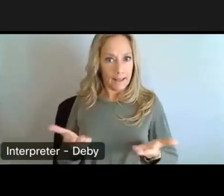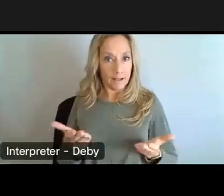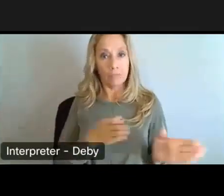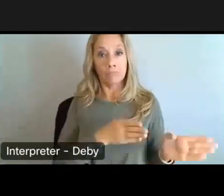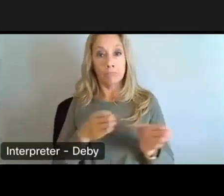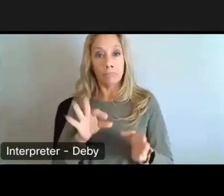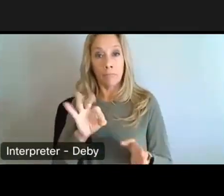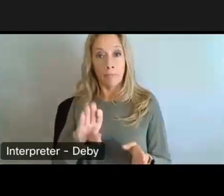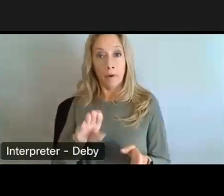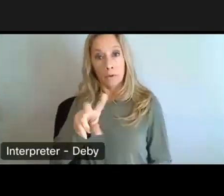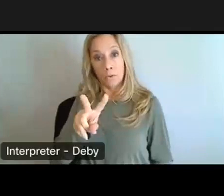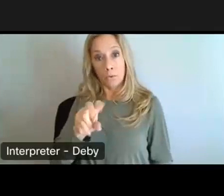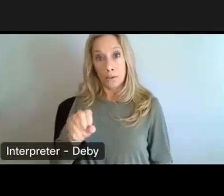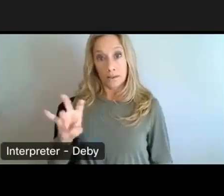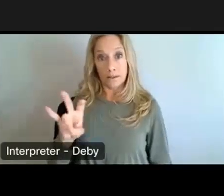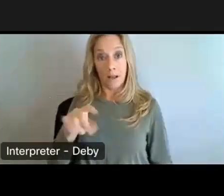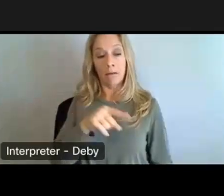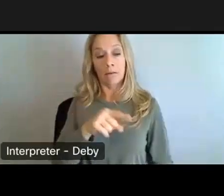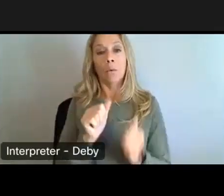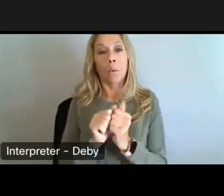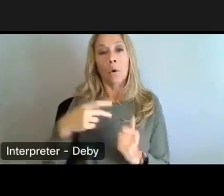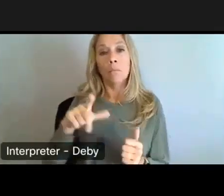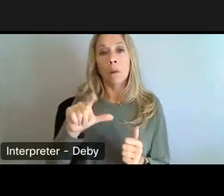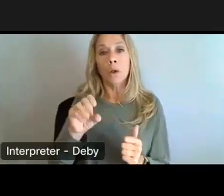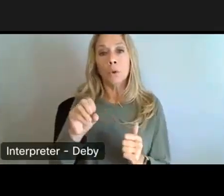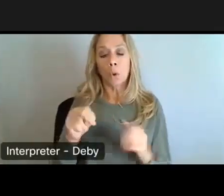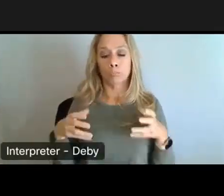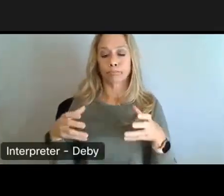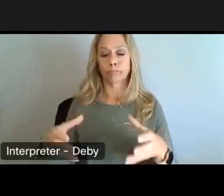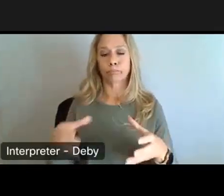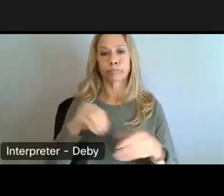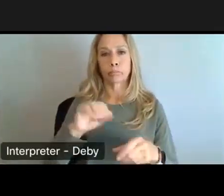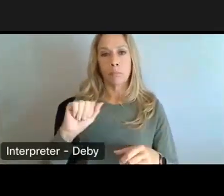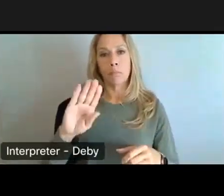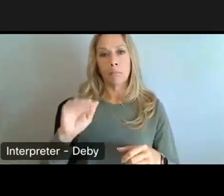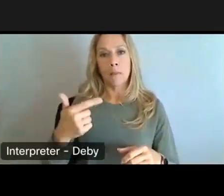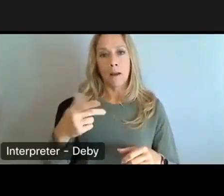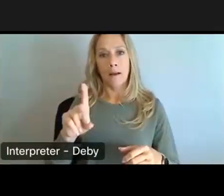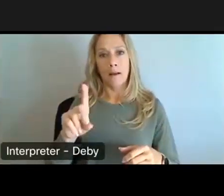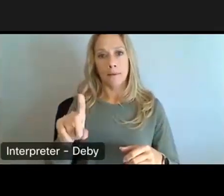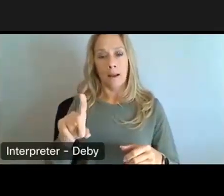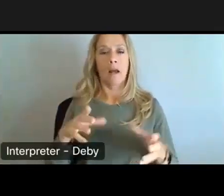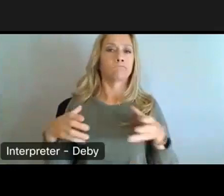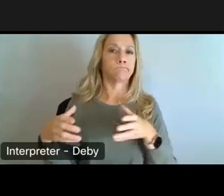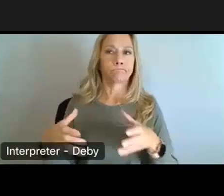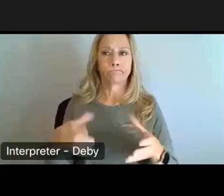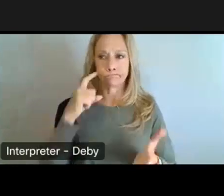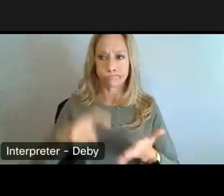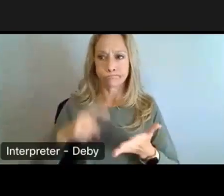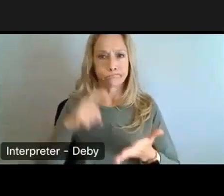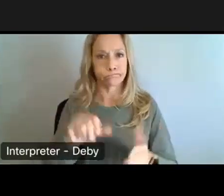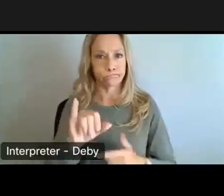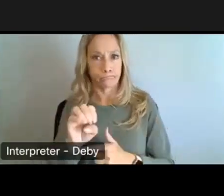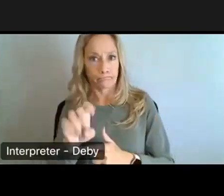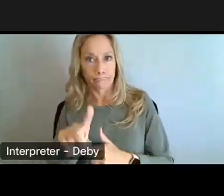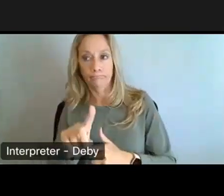Schlitz and his platoon were in southern Baghdad performing a basic road clearing mission to identify IEDs when